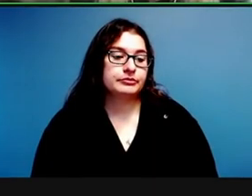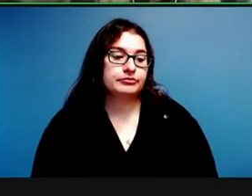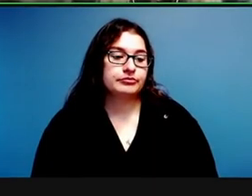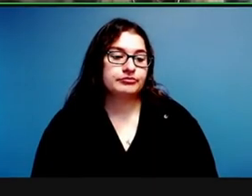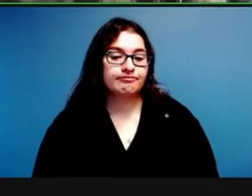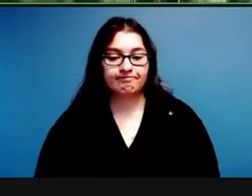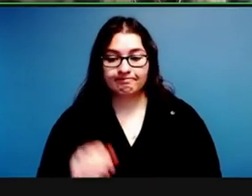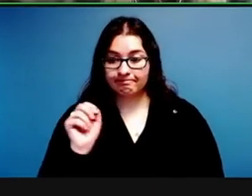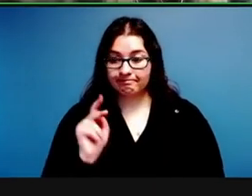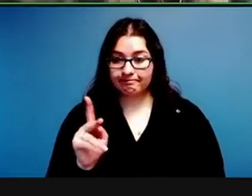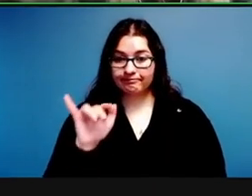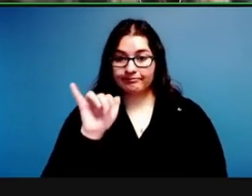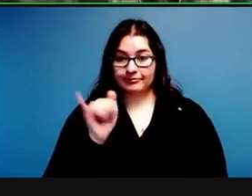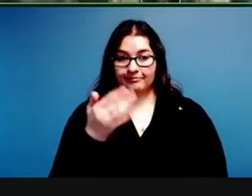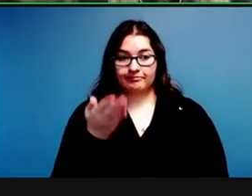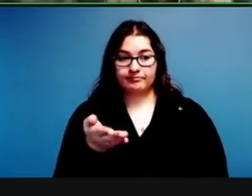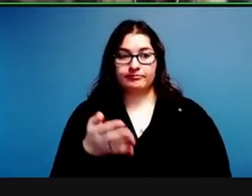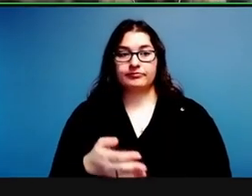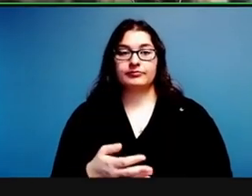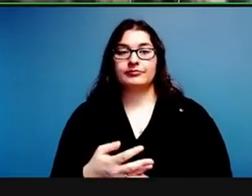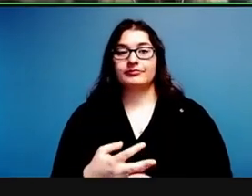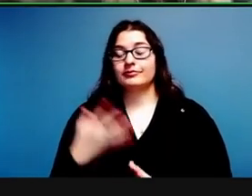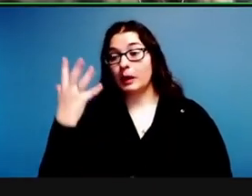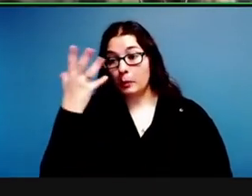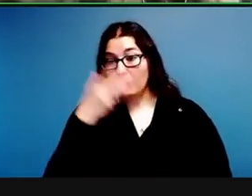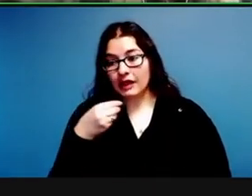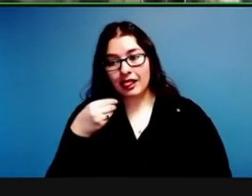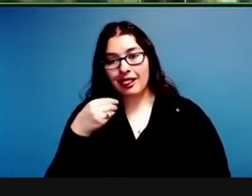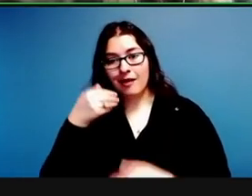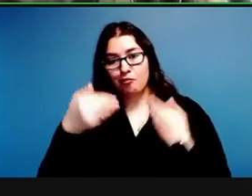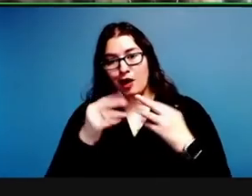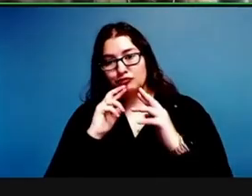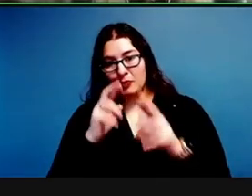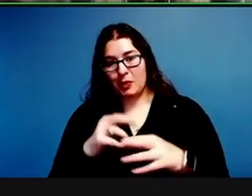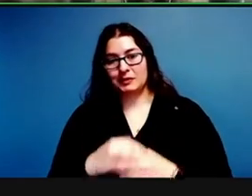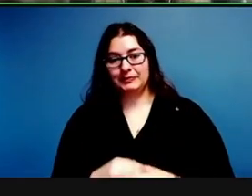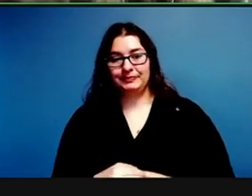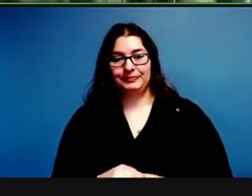Okay, so here we have a beautiful progress report.